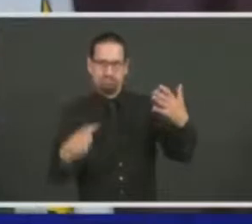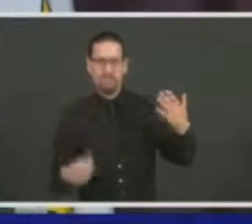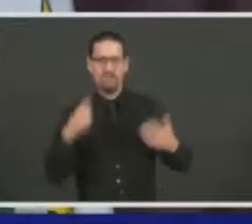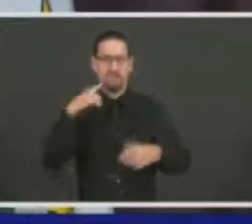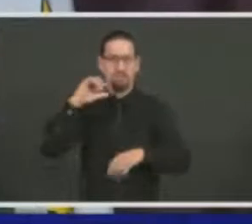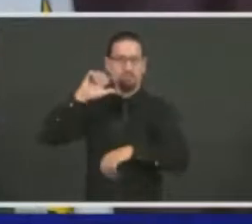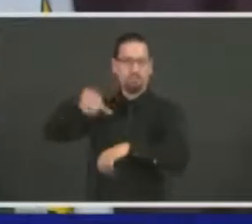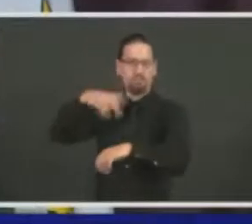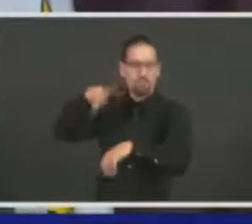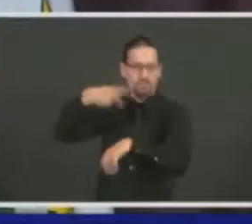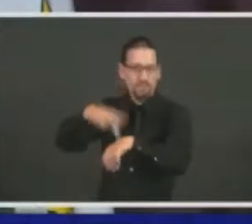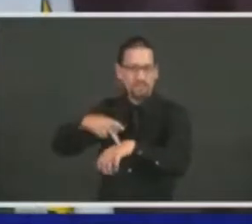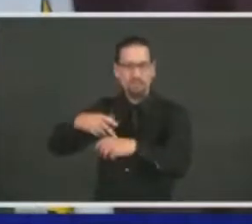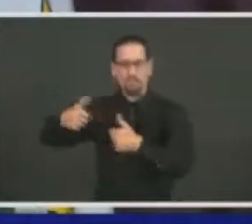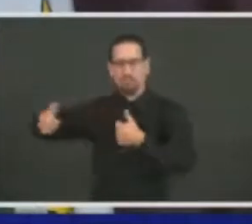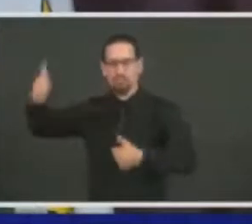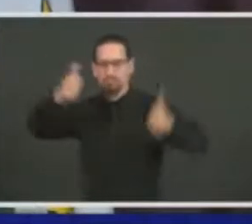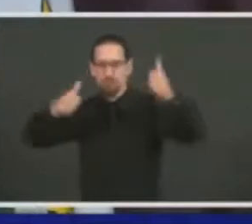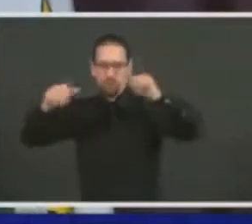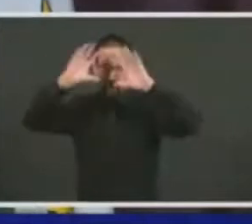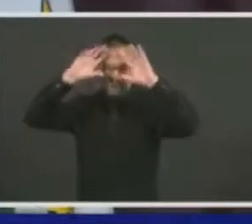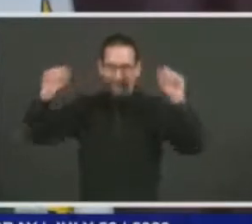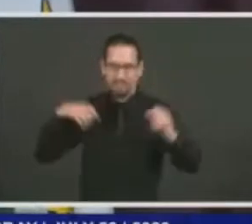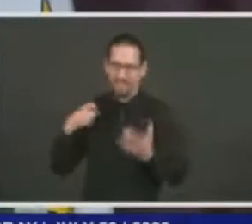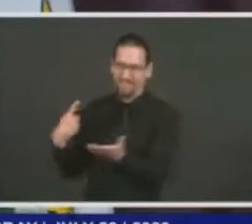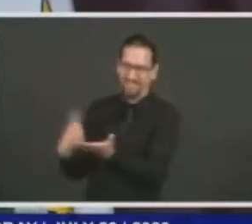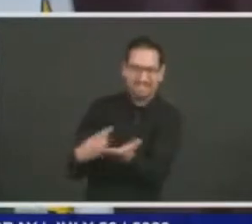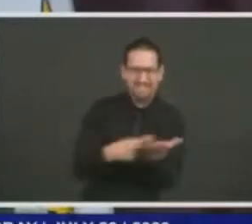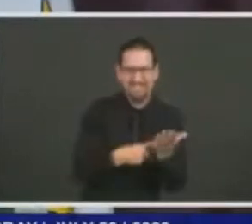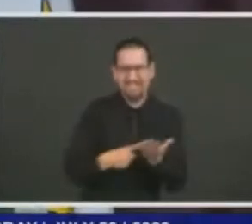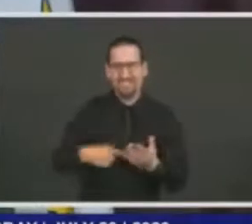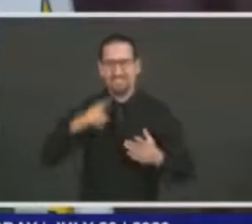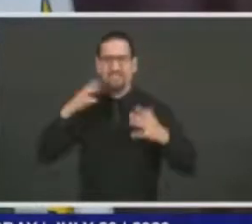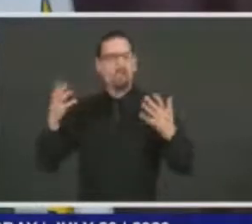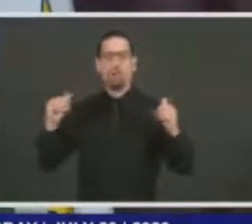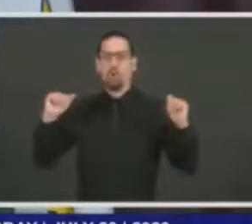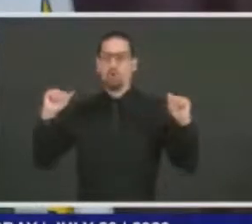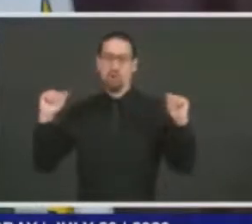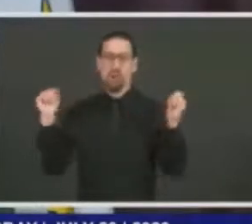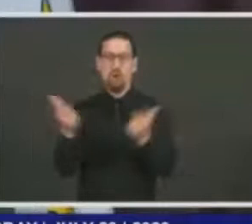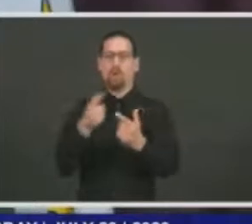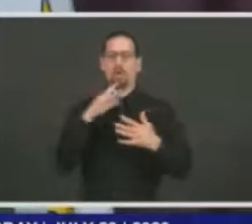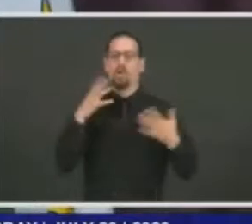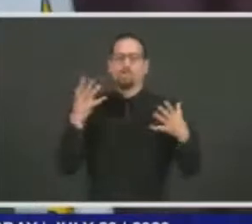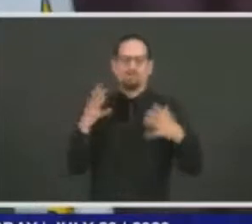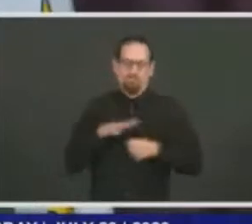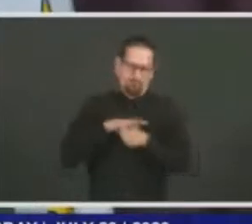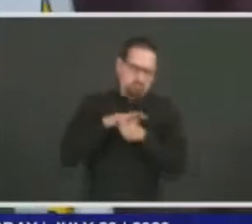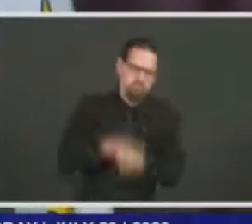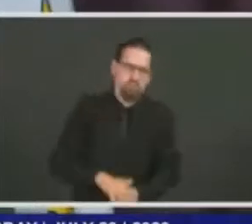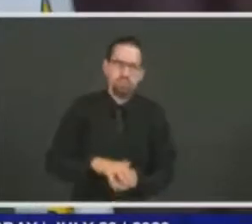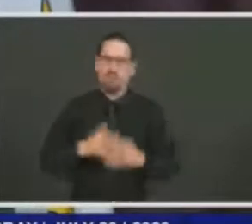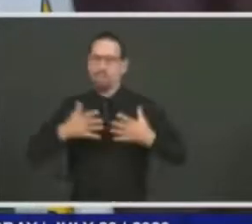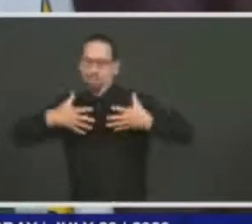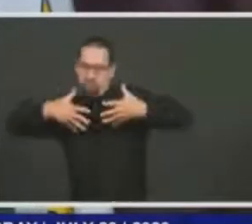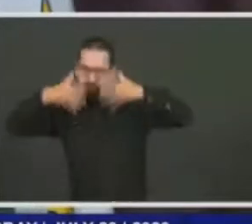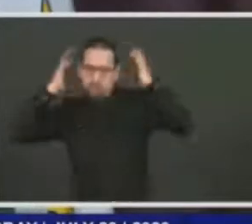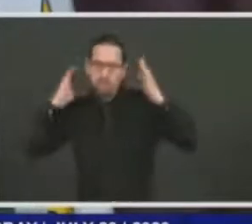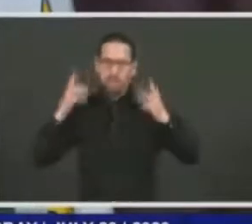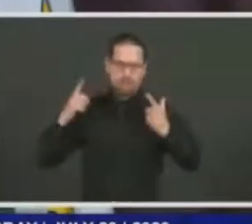this. I think you're trying hard, and I applaud your work. It means we have to